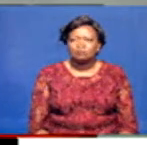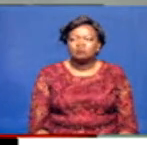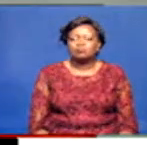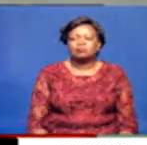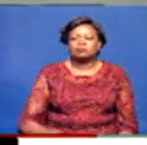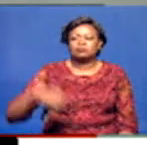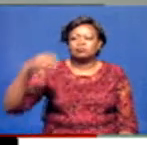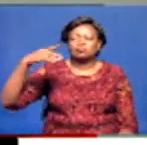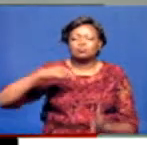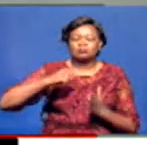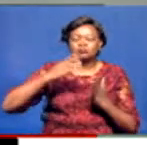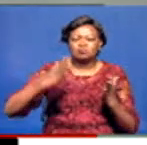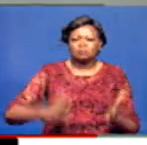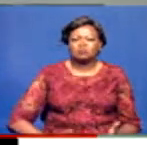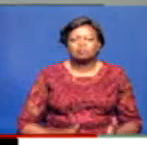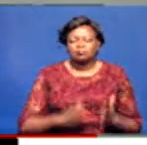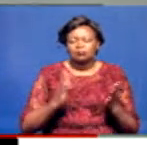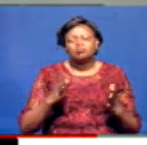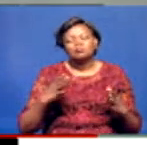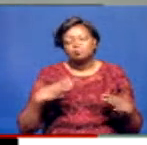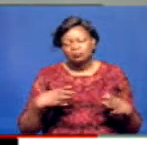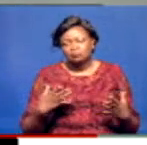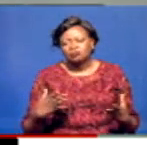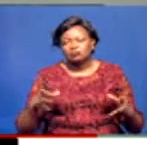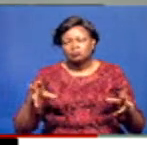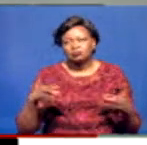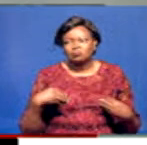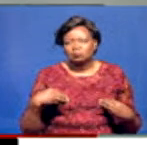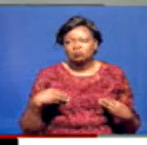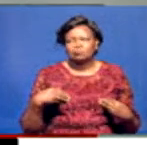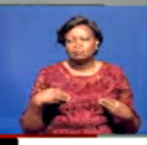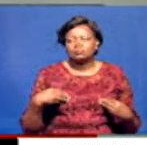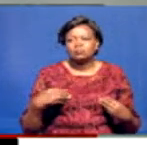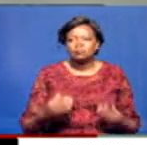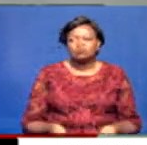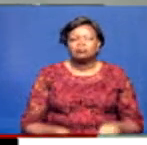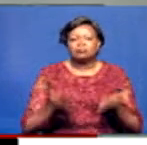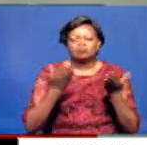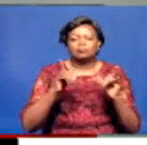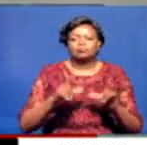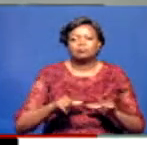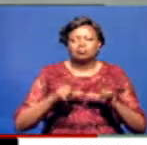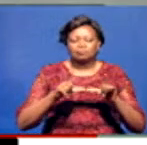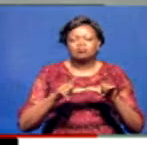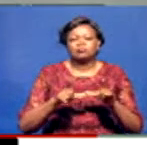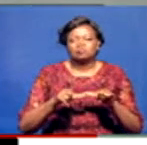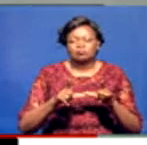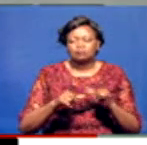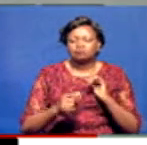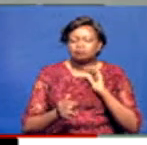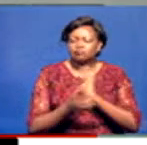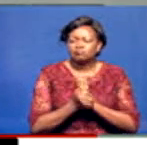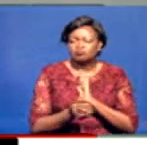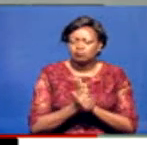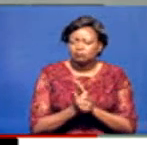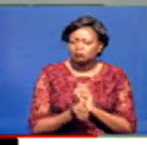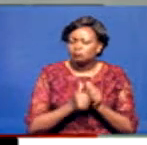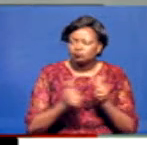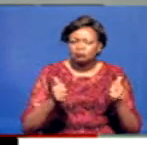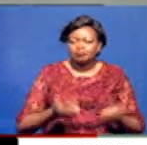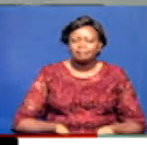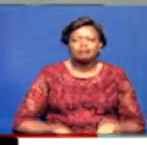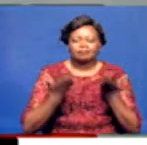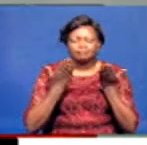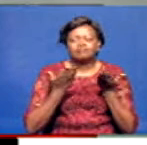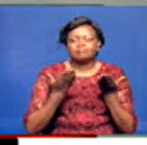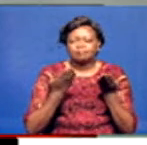is urging content creators to embrace upskilling and certification to sharpen their skills and appeal to global digital